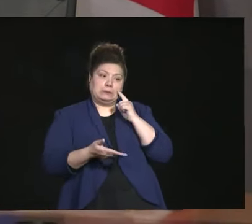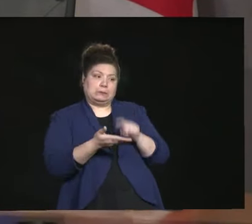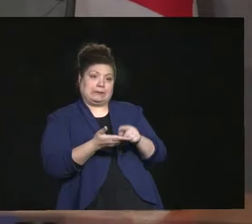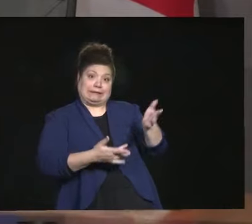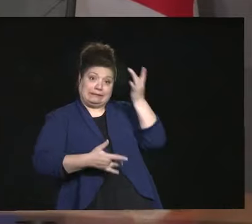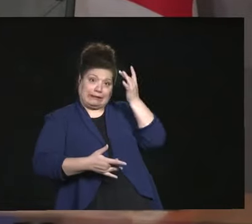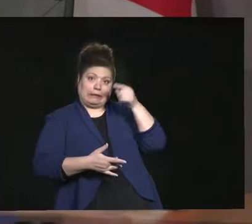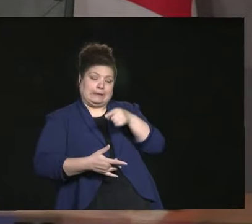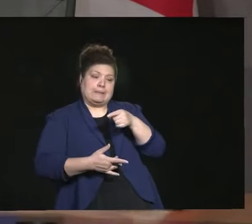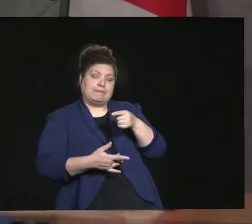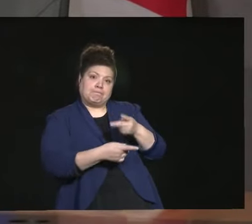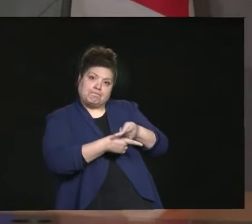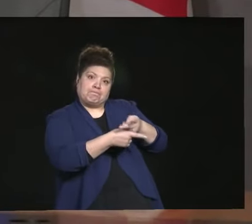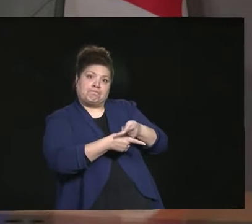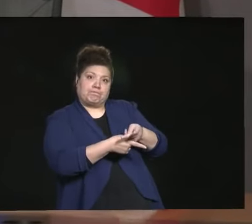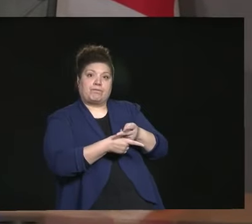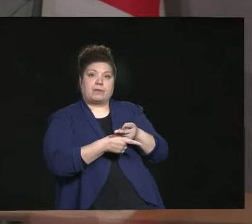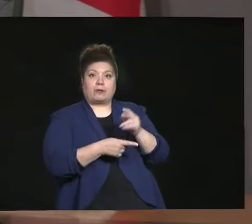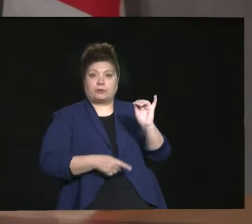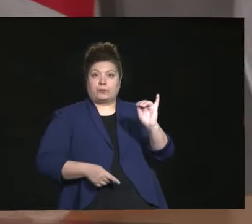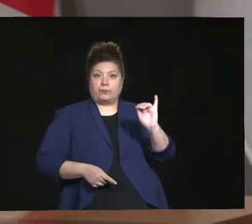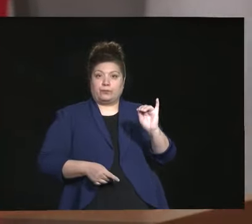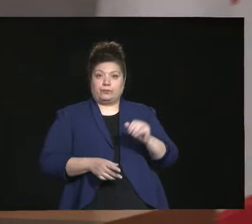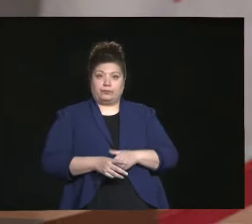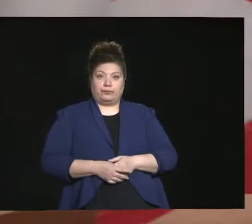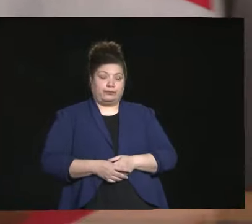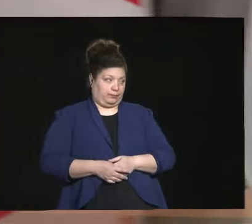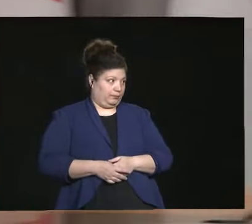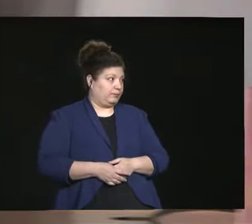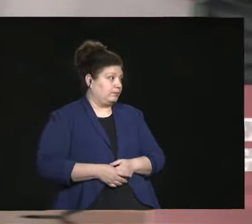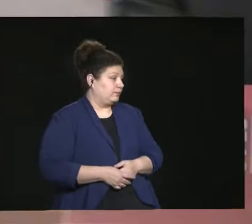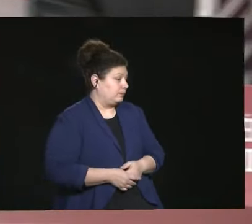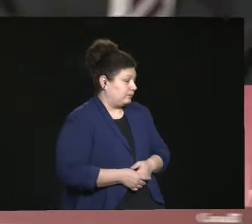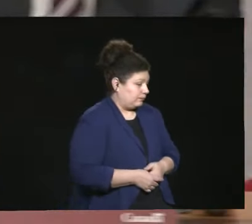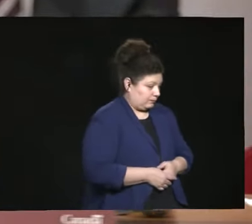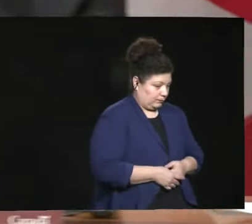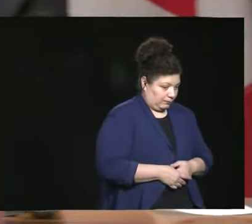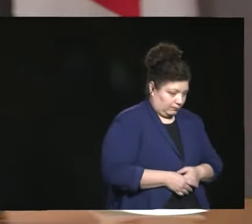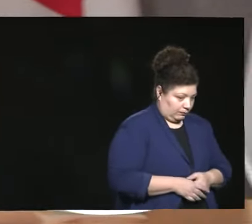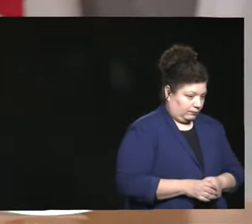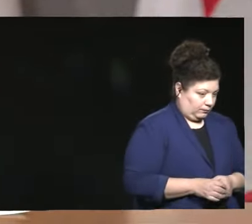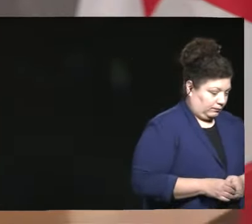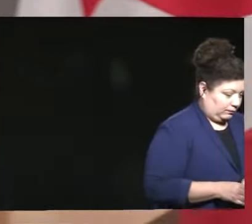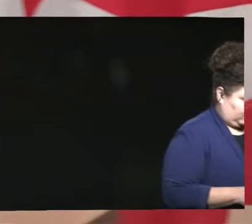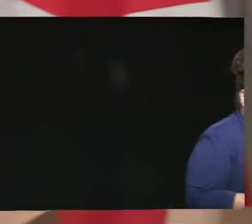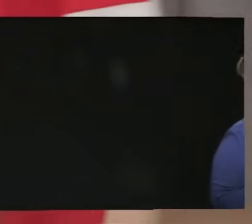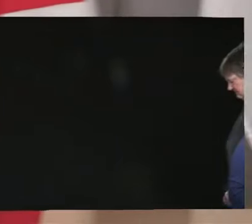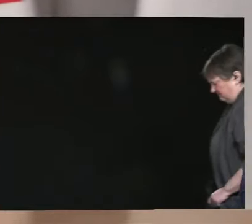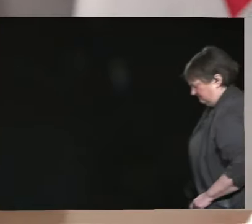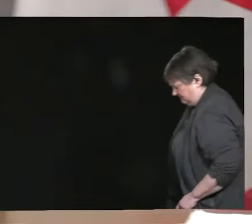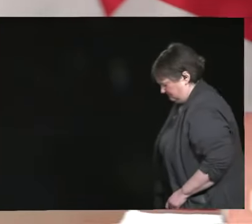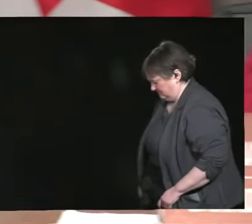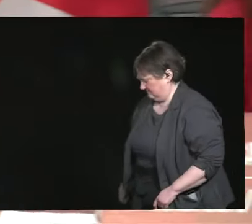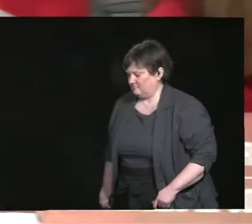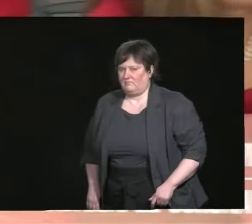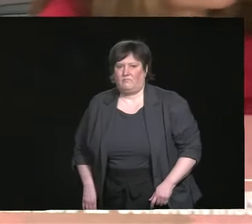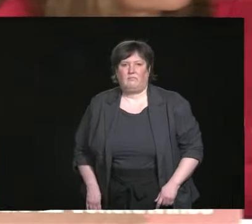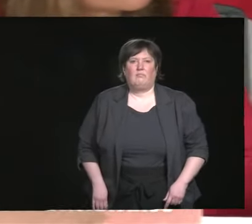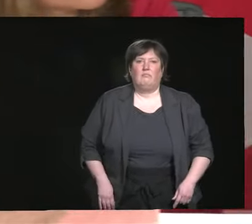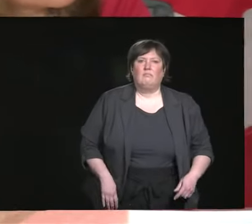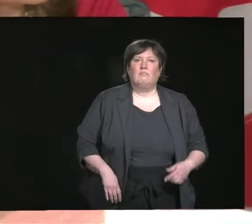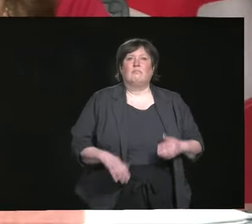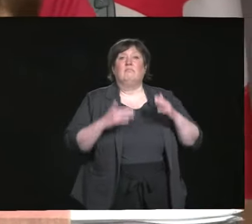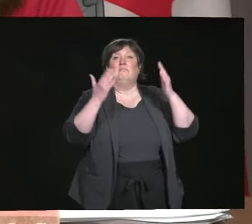And Minister Freeland, your government has talked about a nation-to-nation relationship with Indigenous people. We're seeing some First Nations ask for